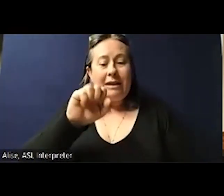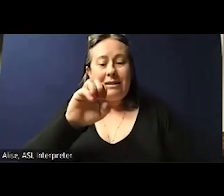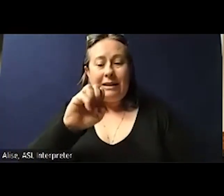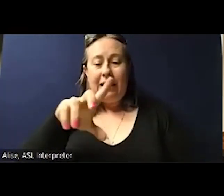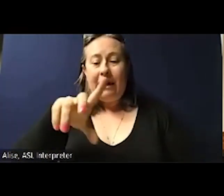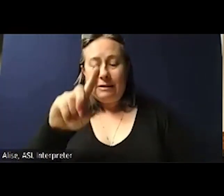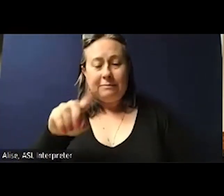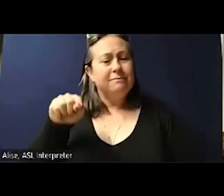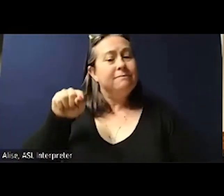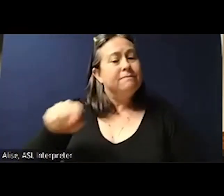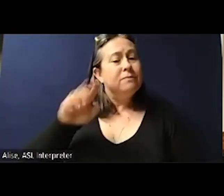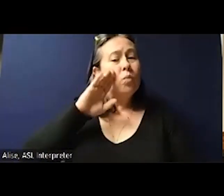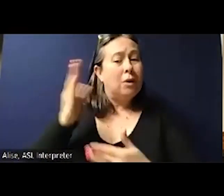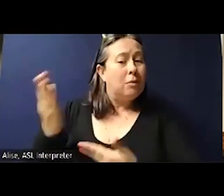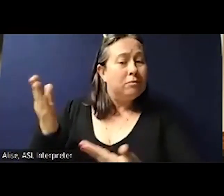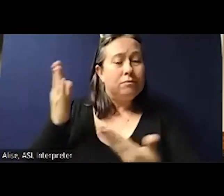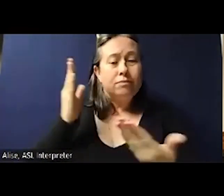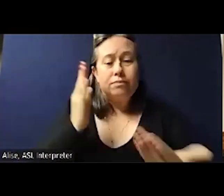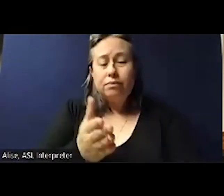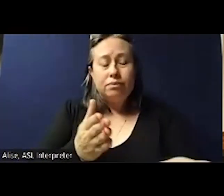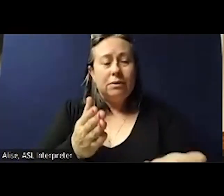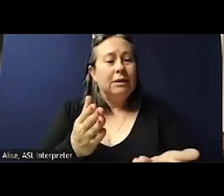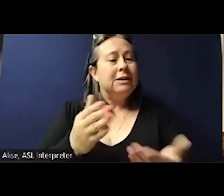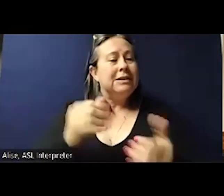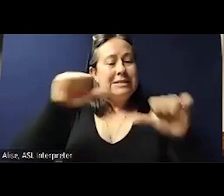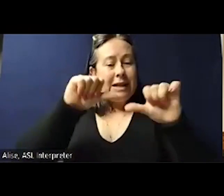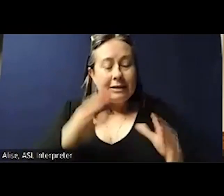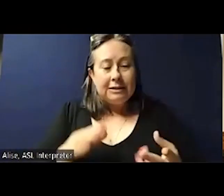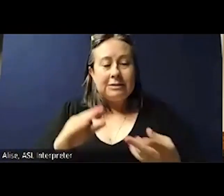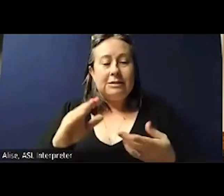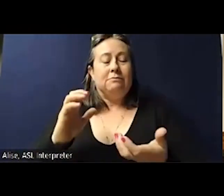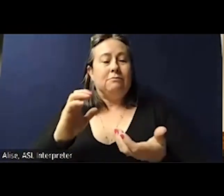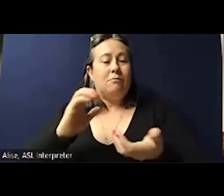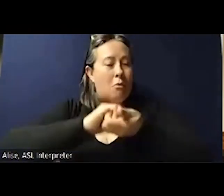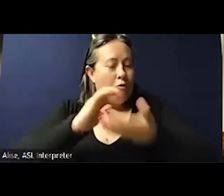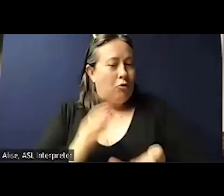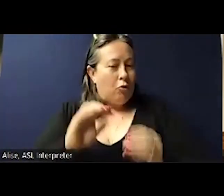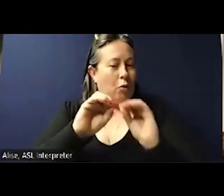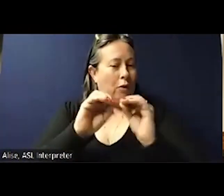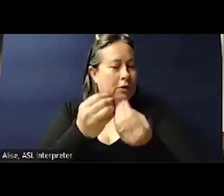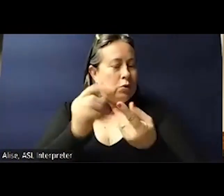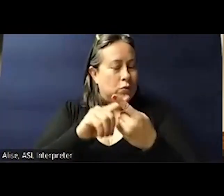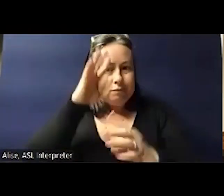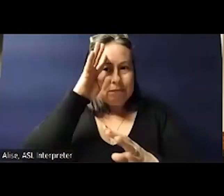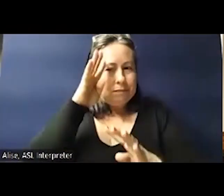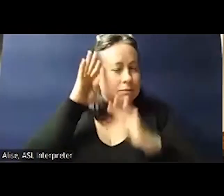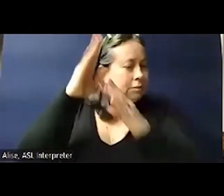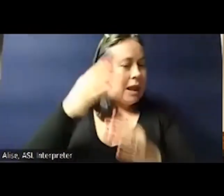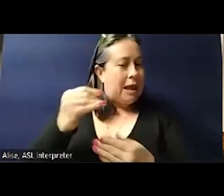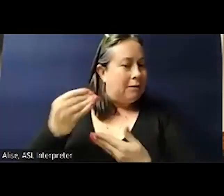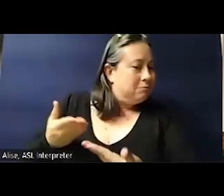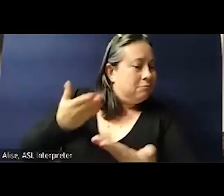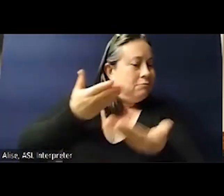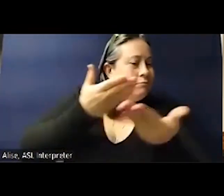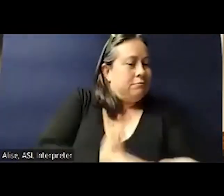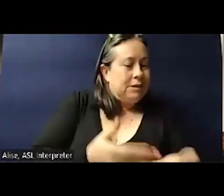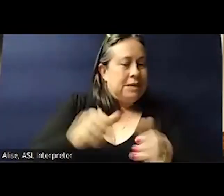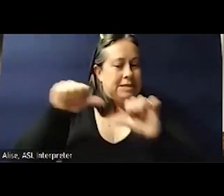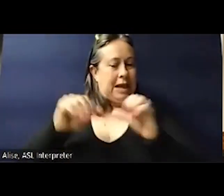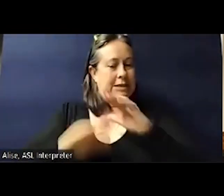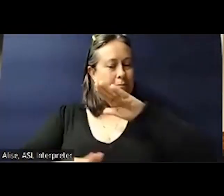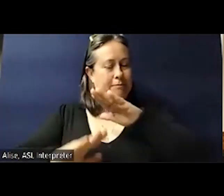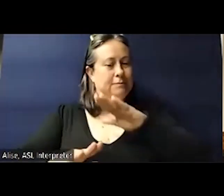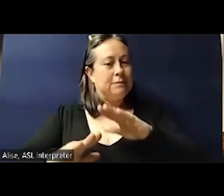together scientists, partner organizations, and communities to develop and to deliver science-based solutions